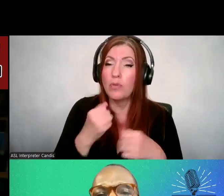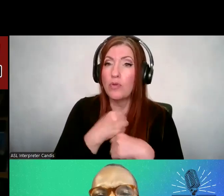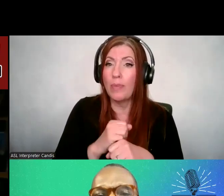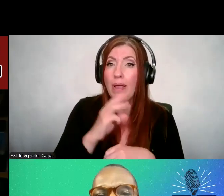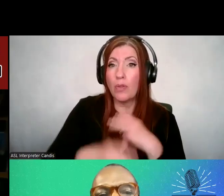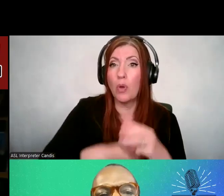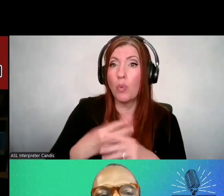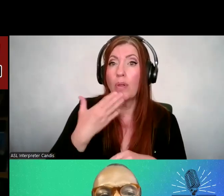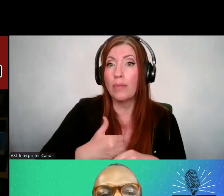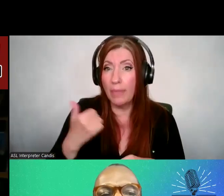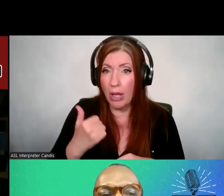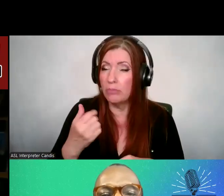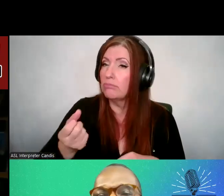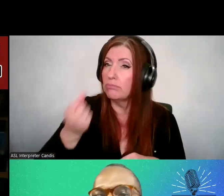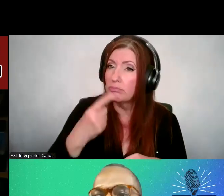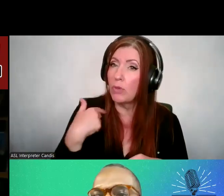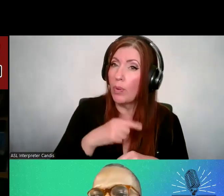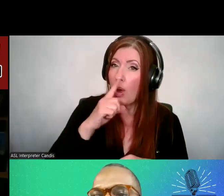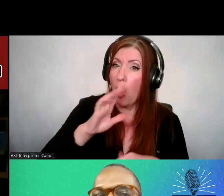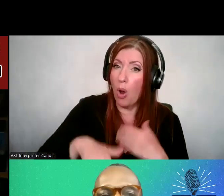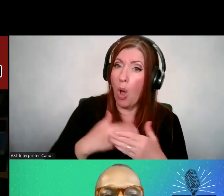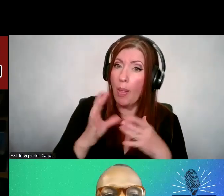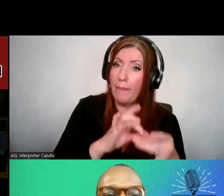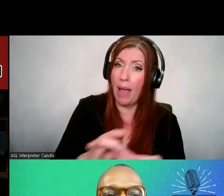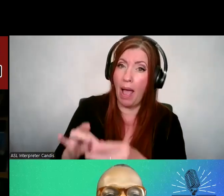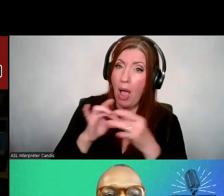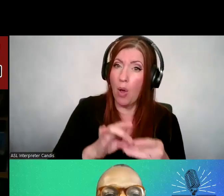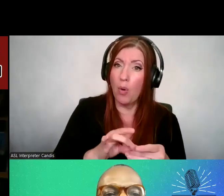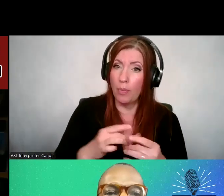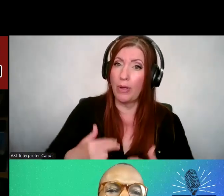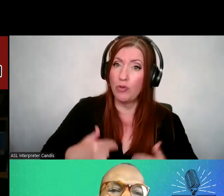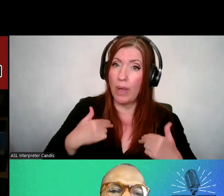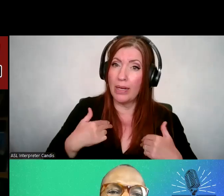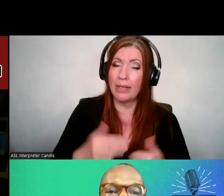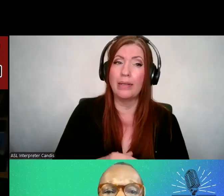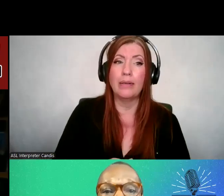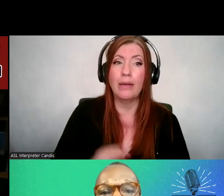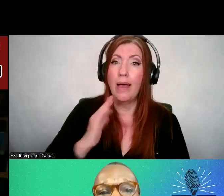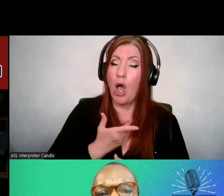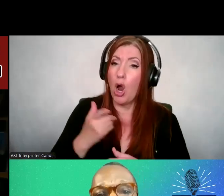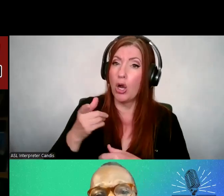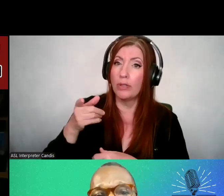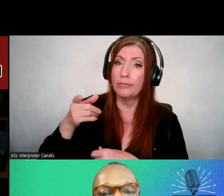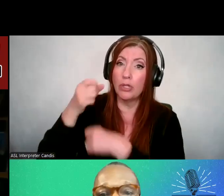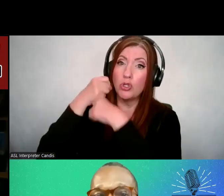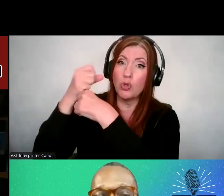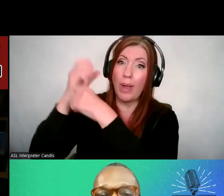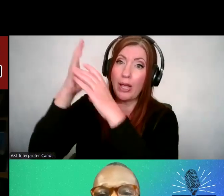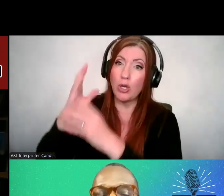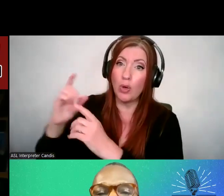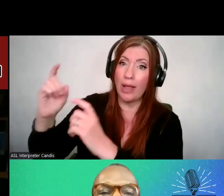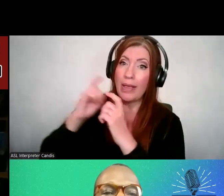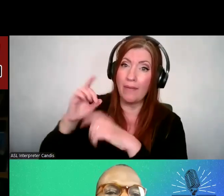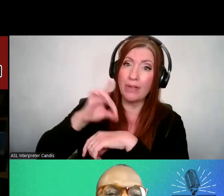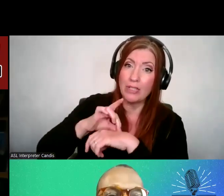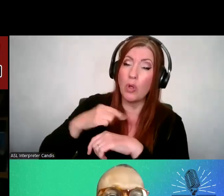being cognizant that we are all bound by our humanity. Our Creator gave us this earth. We drew borders